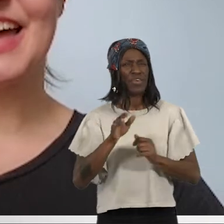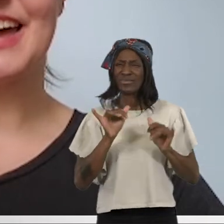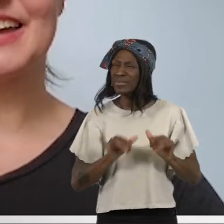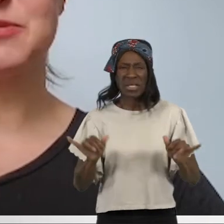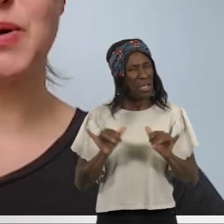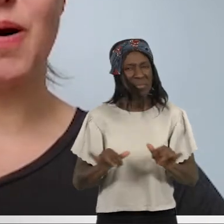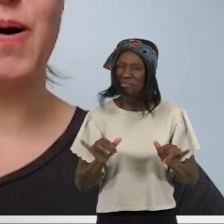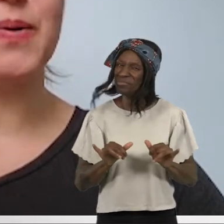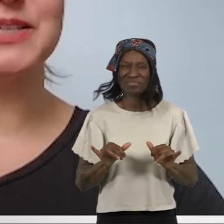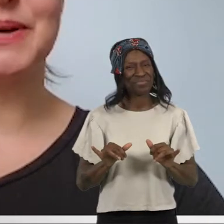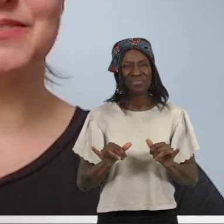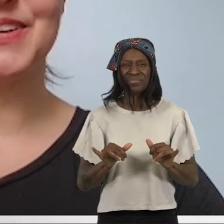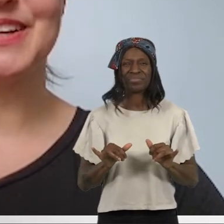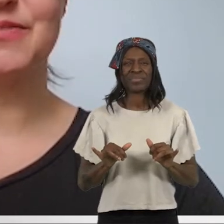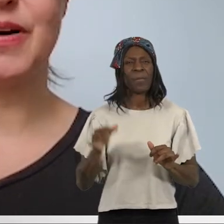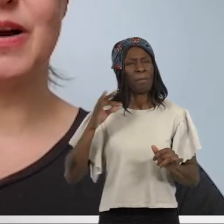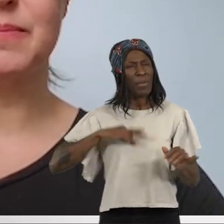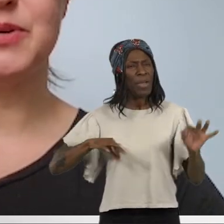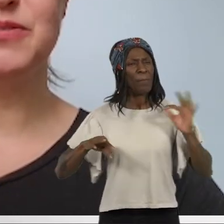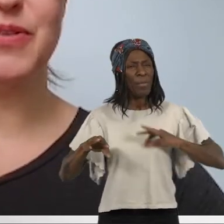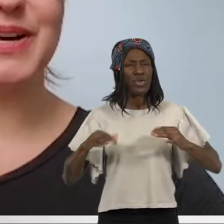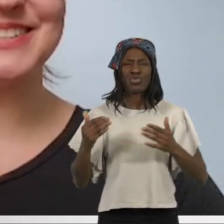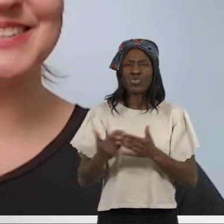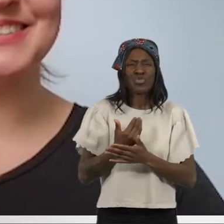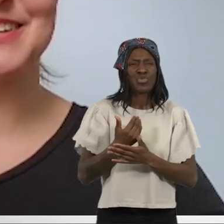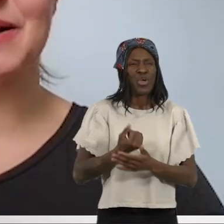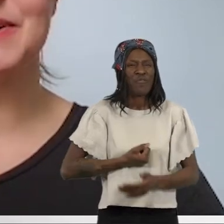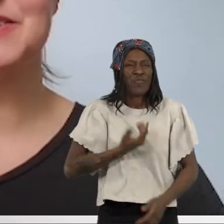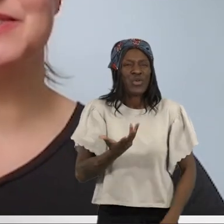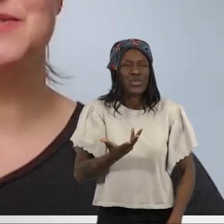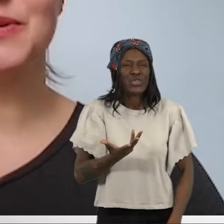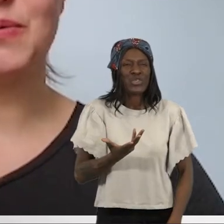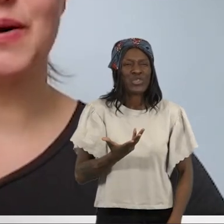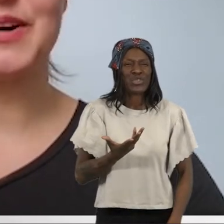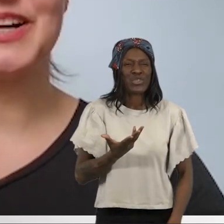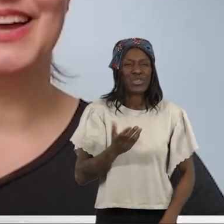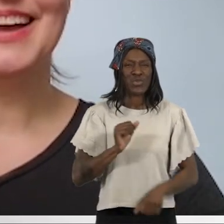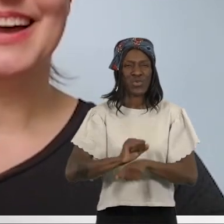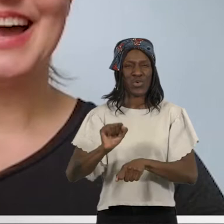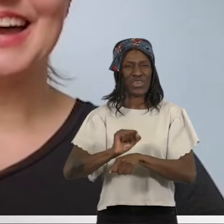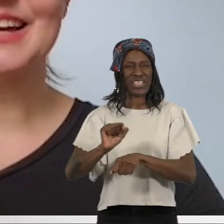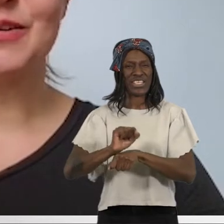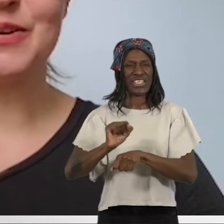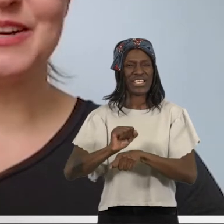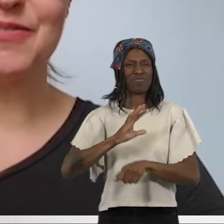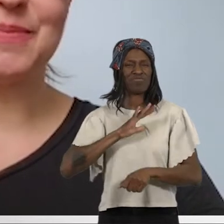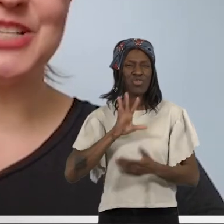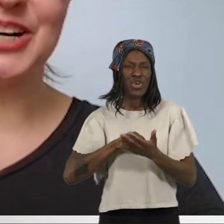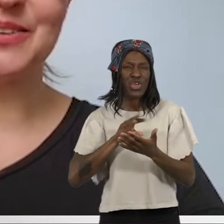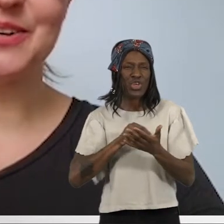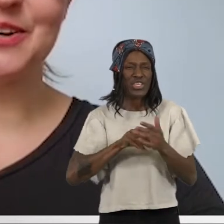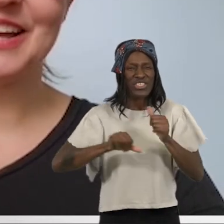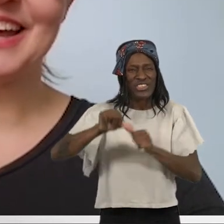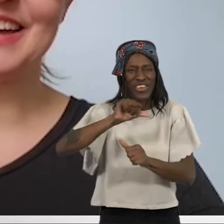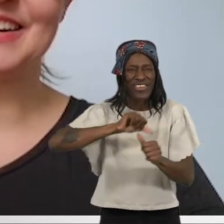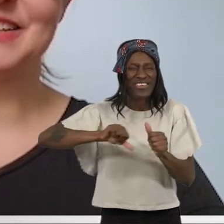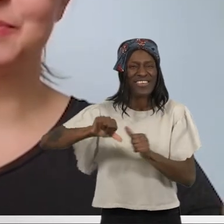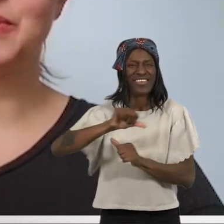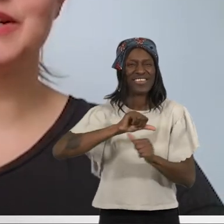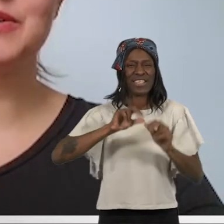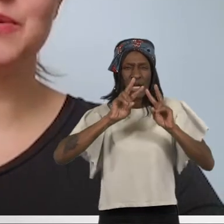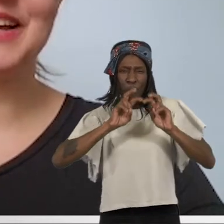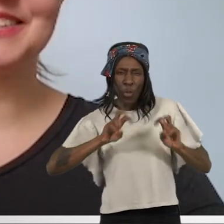ending, and we're always benefiting from new voices coming to the work and learning from each other